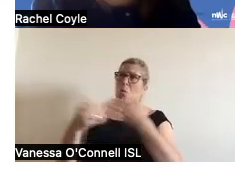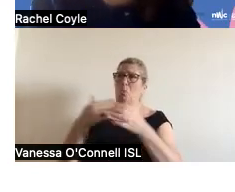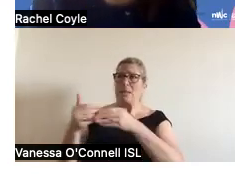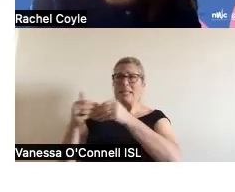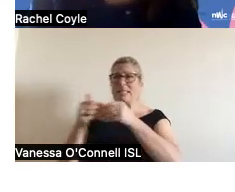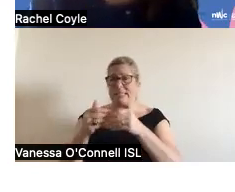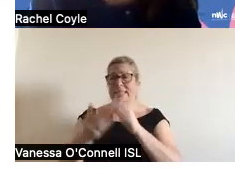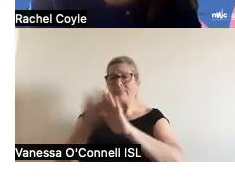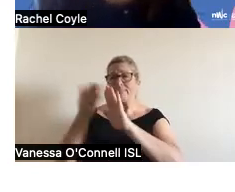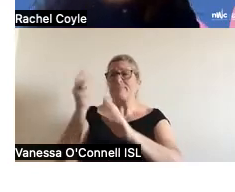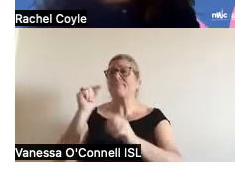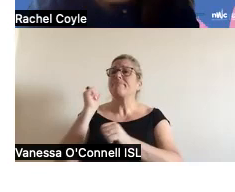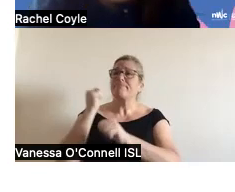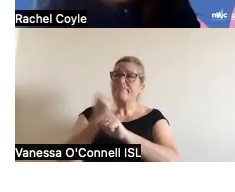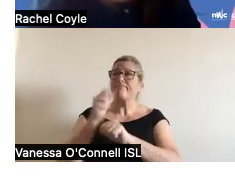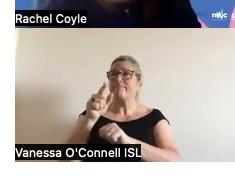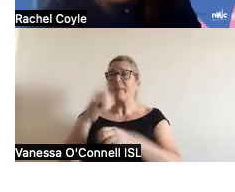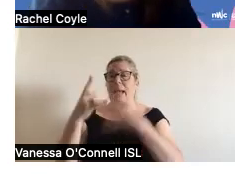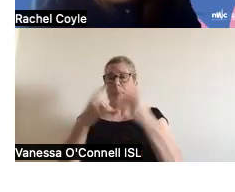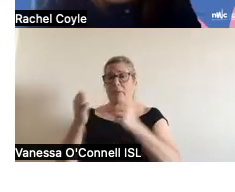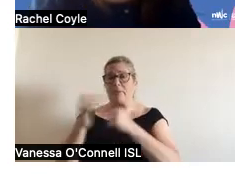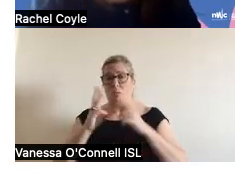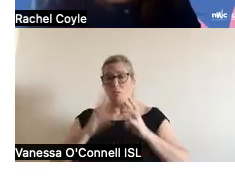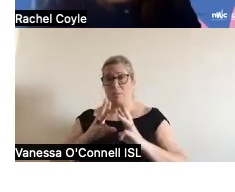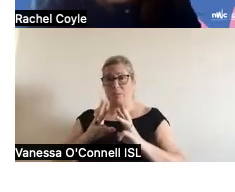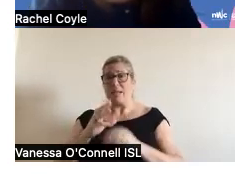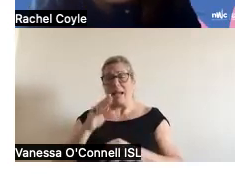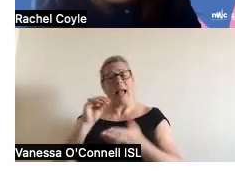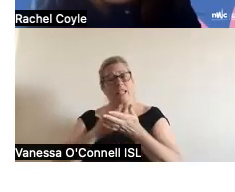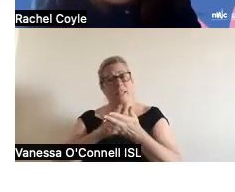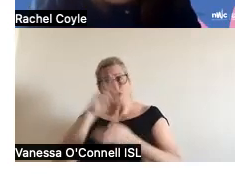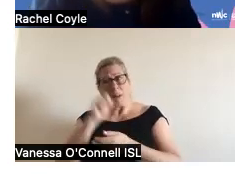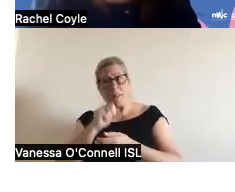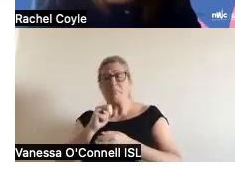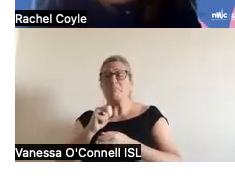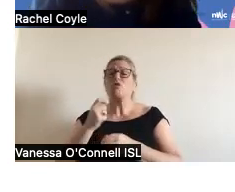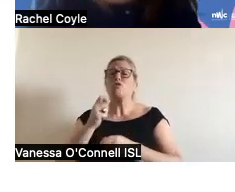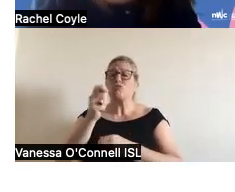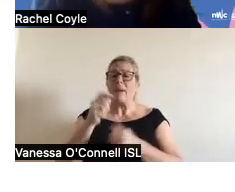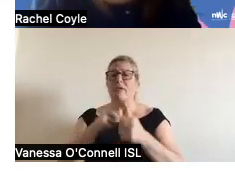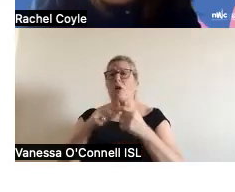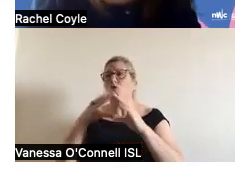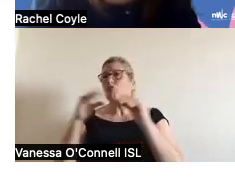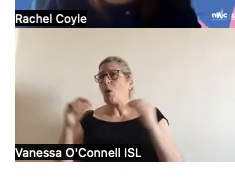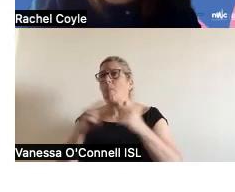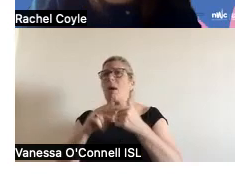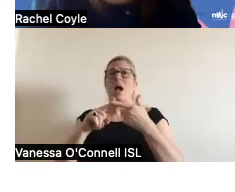country. It has to be remembered that traveller and Roma women, working class women, disabled women,